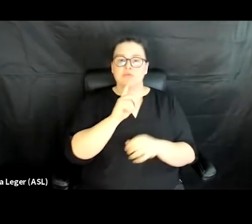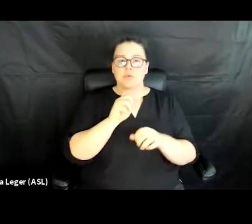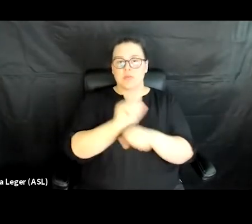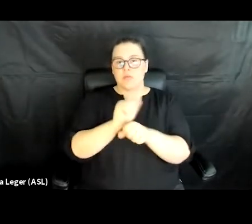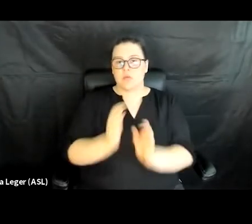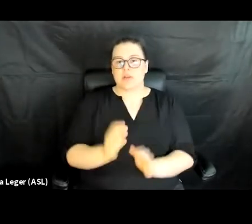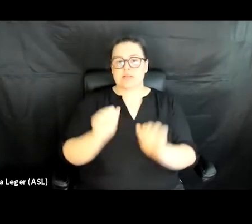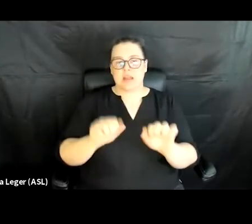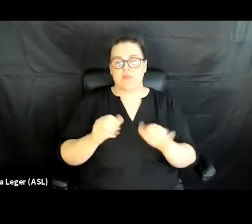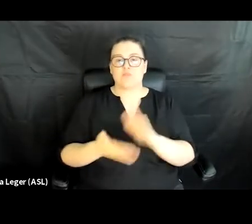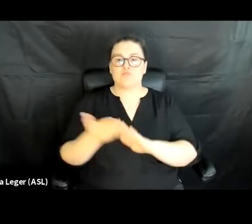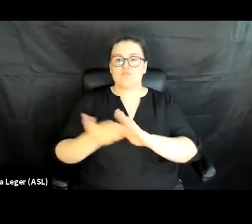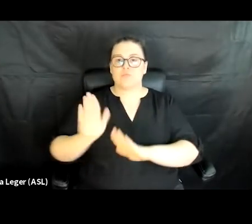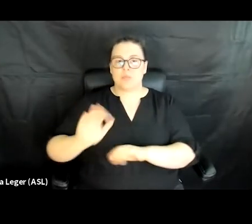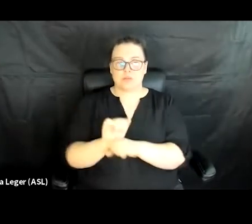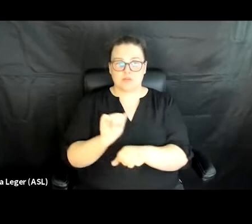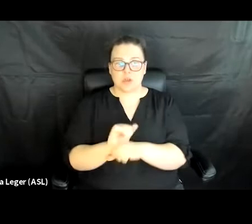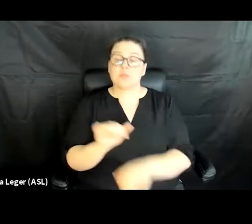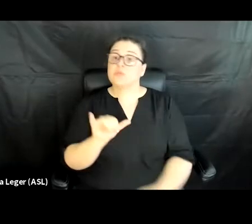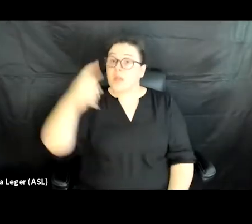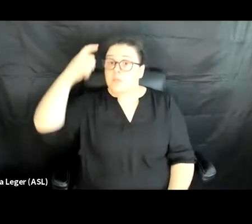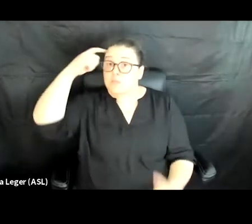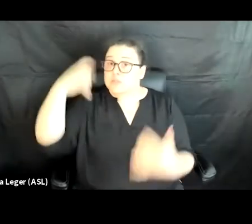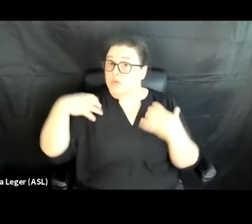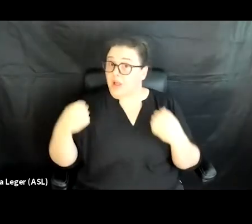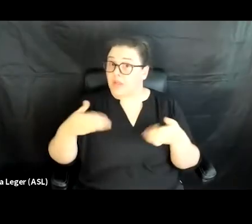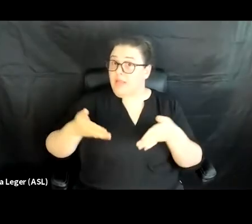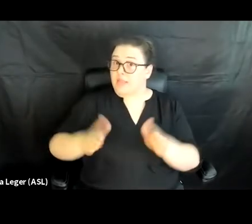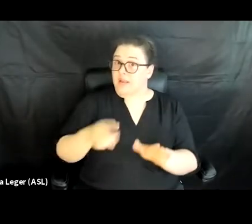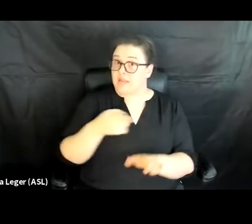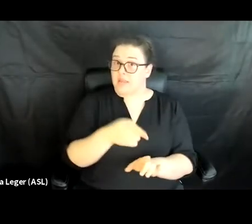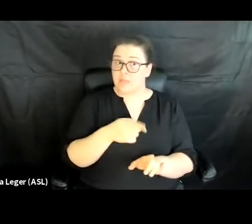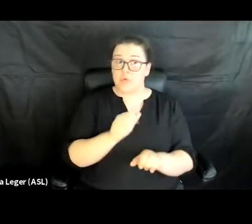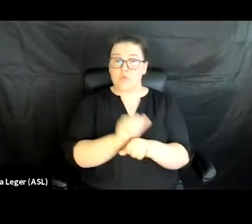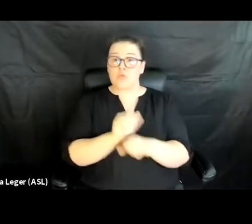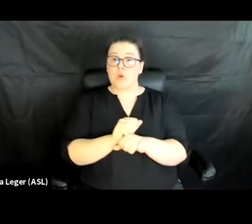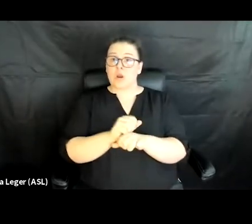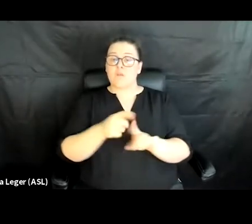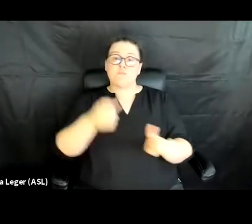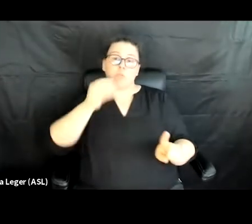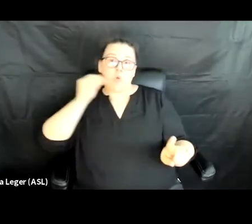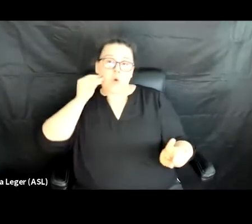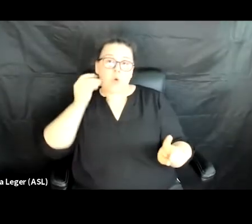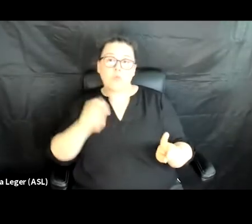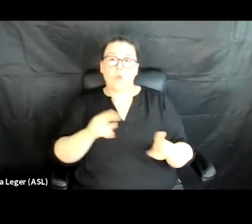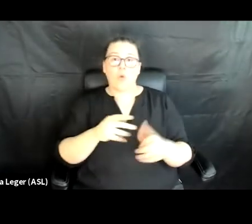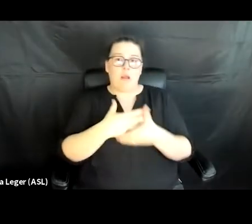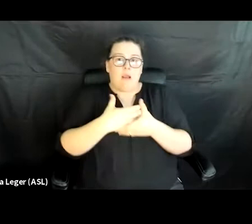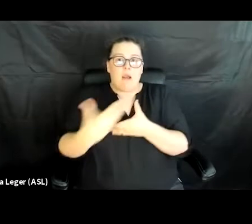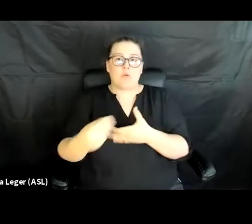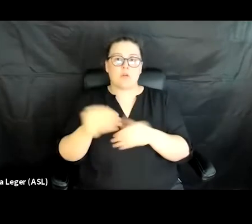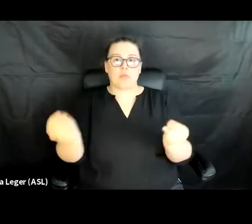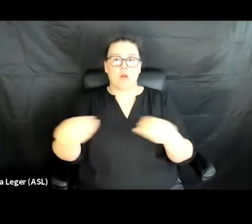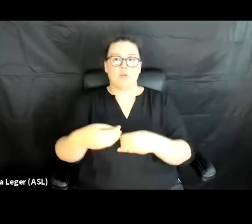talking about mental health, this can include things like allowing a worker to work remotely in order to manage their mental health needs, to take